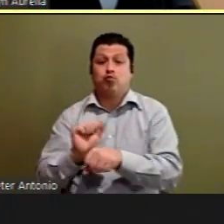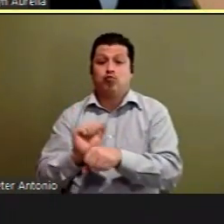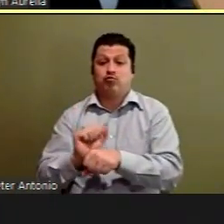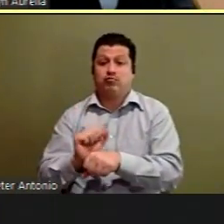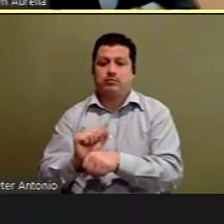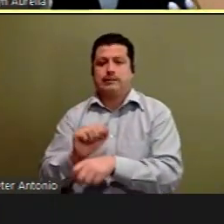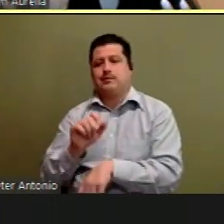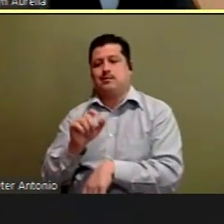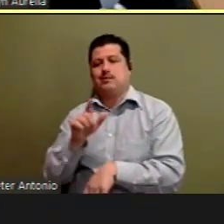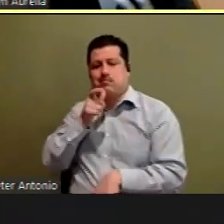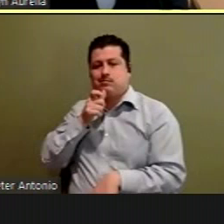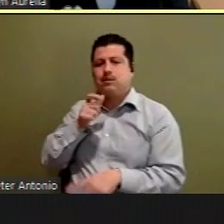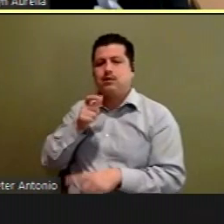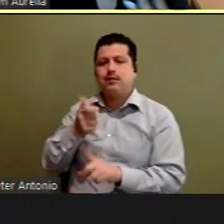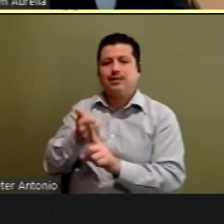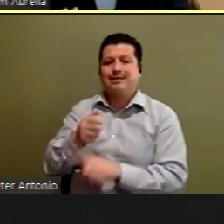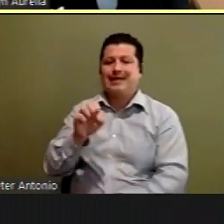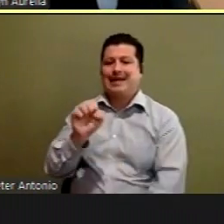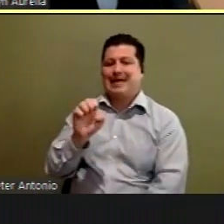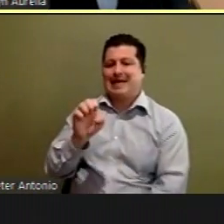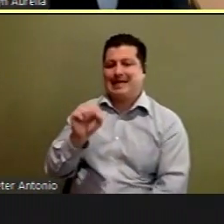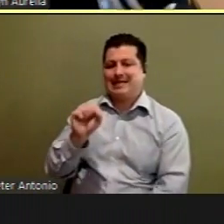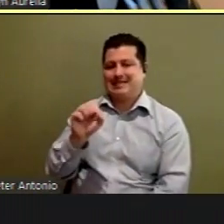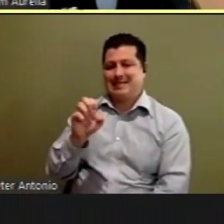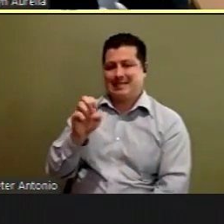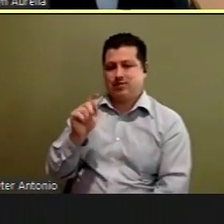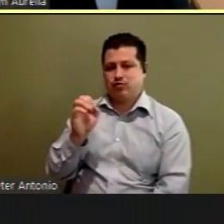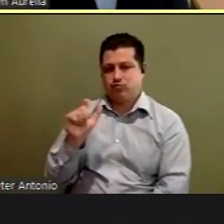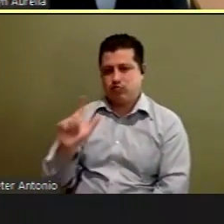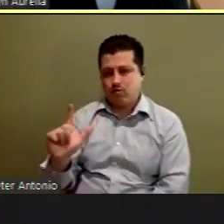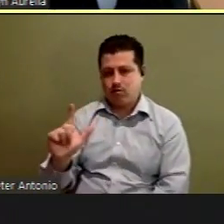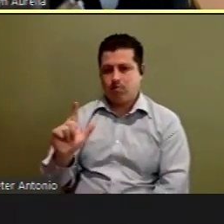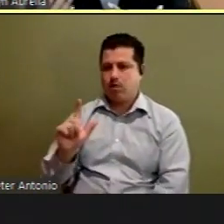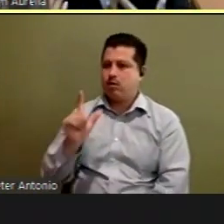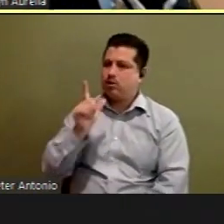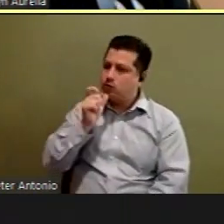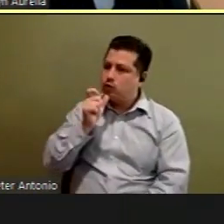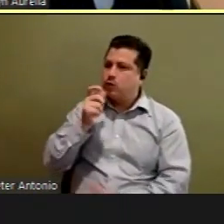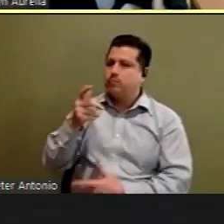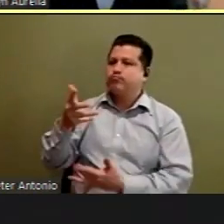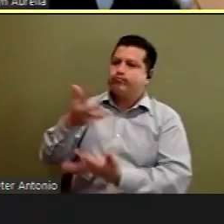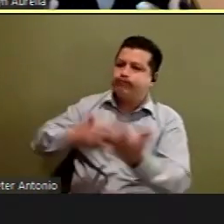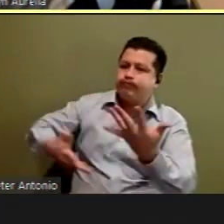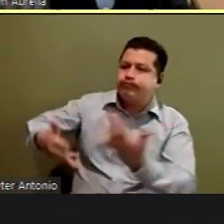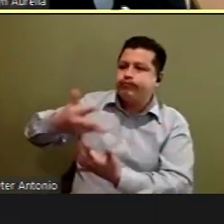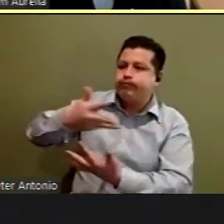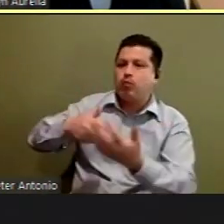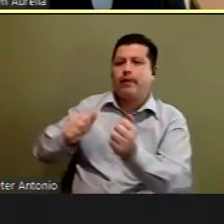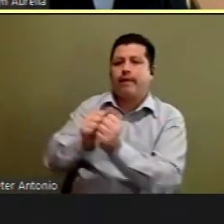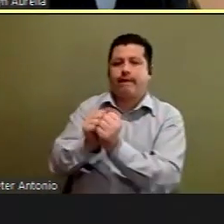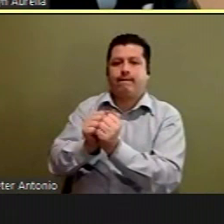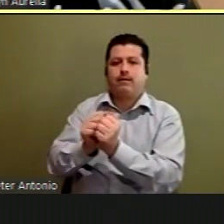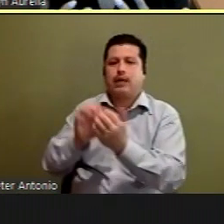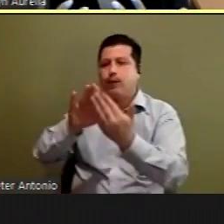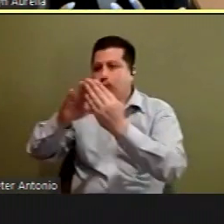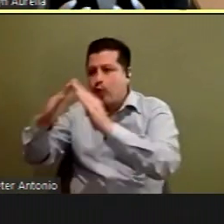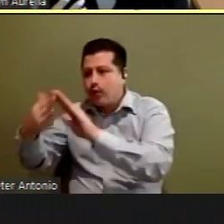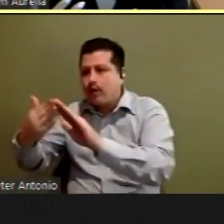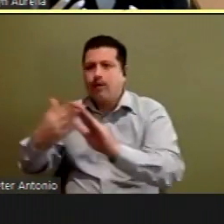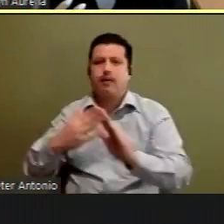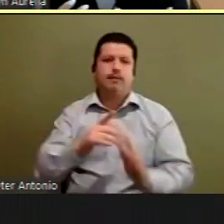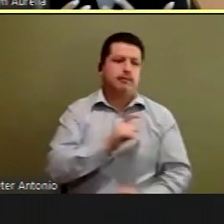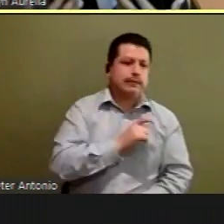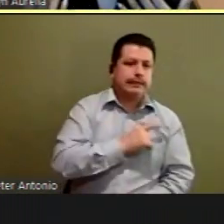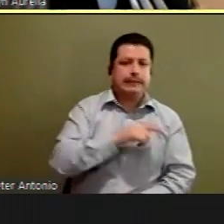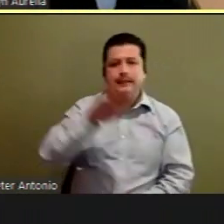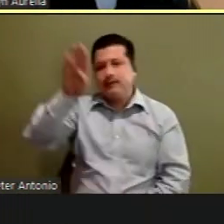who are have a lot of community interface. So police officers and firefighters and